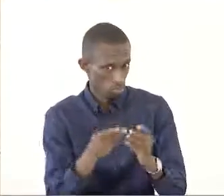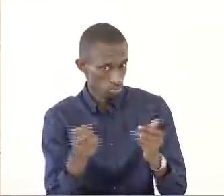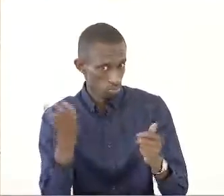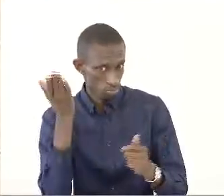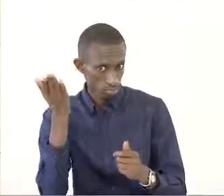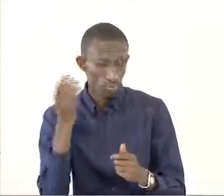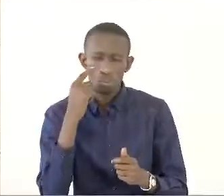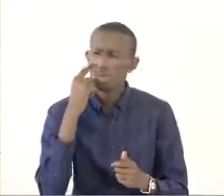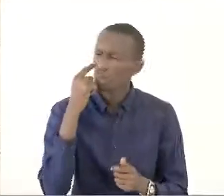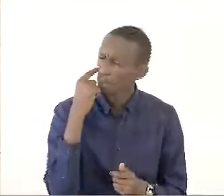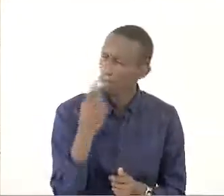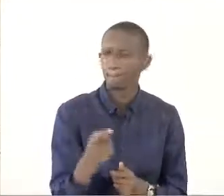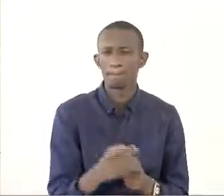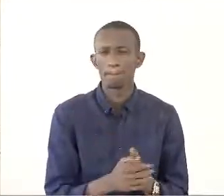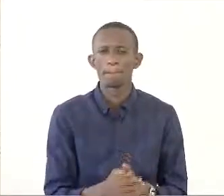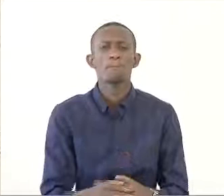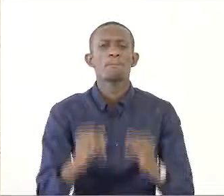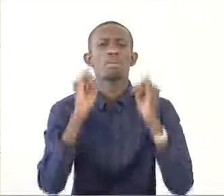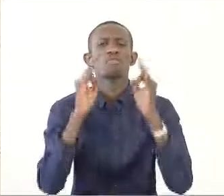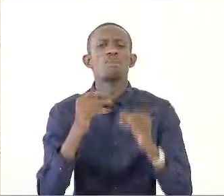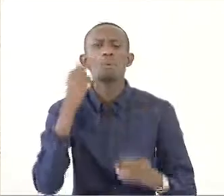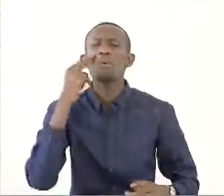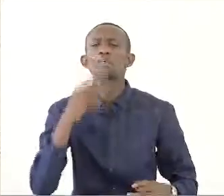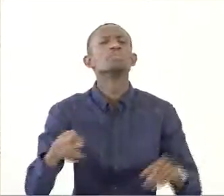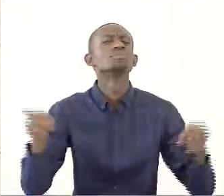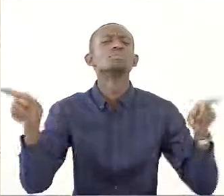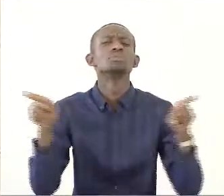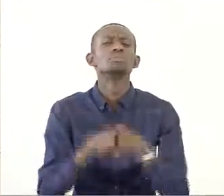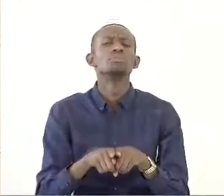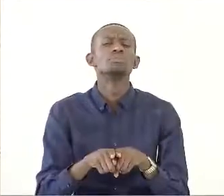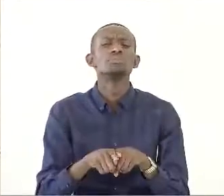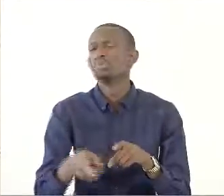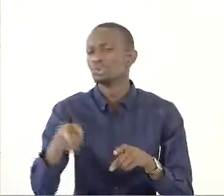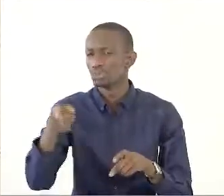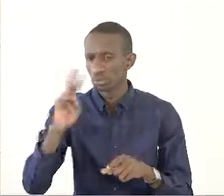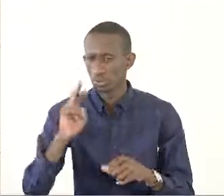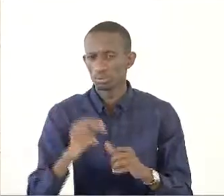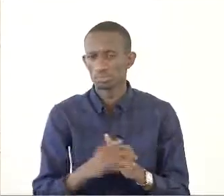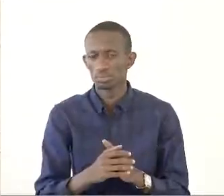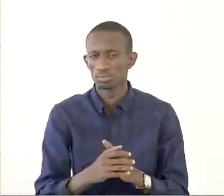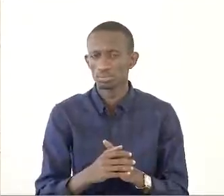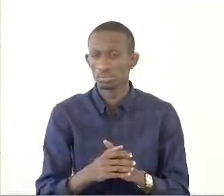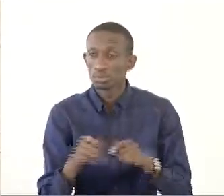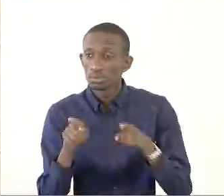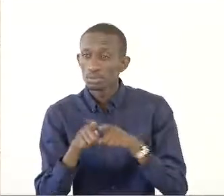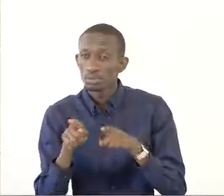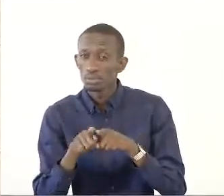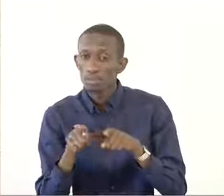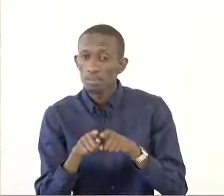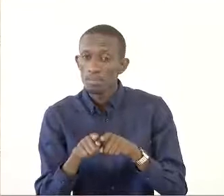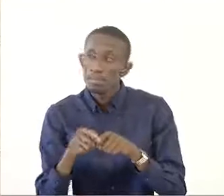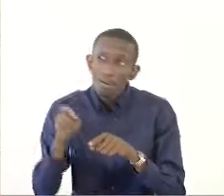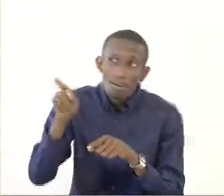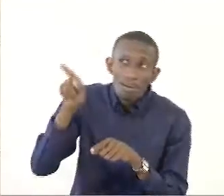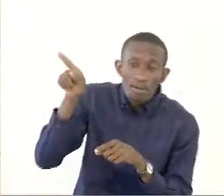will find if we get the same answers as the ones we found here. Now, when